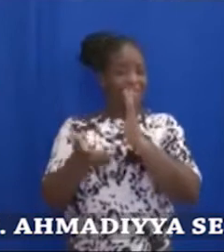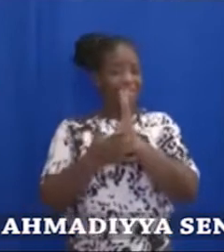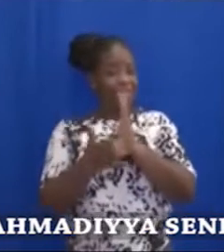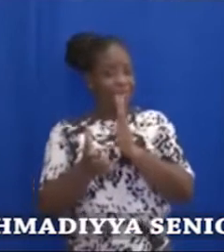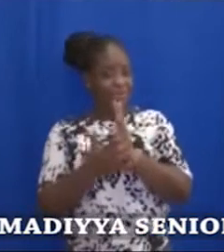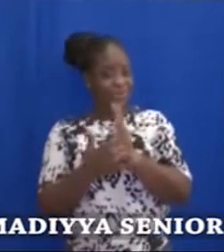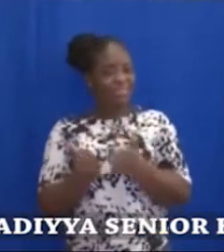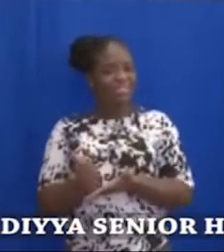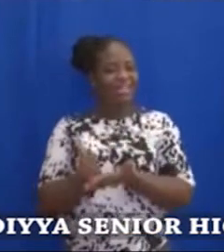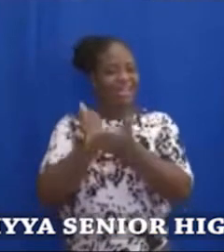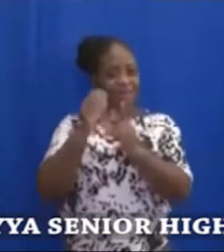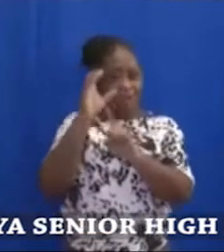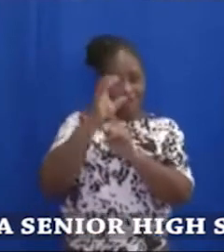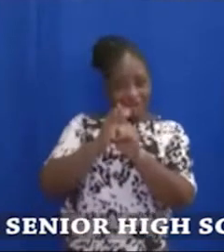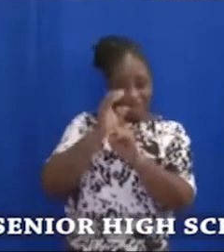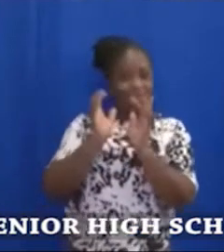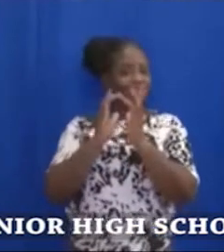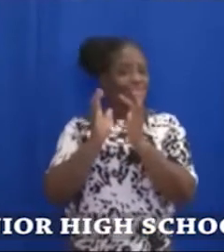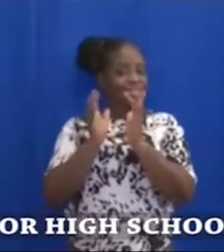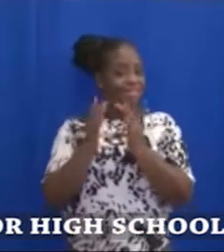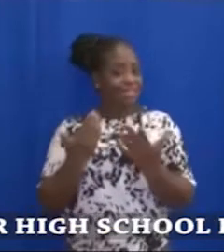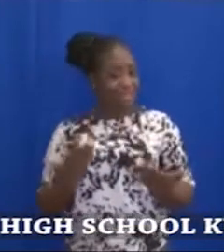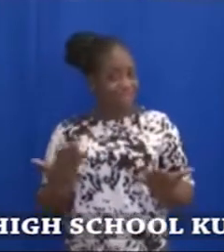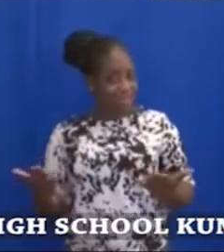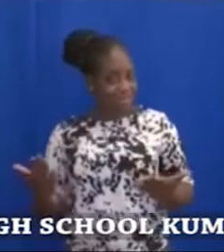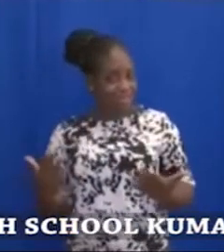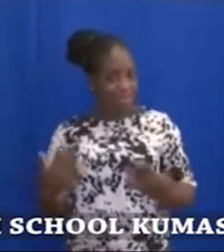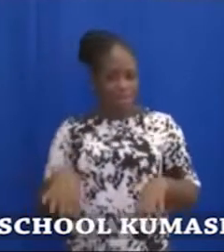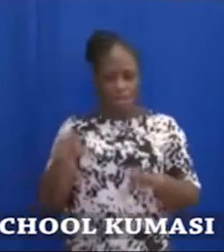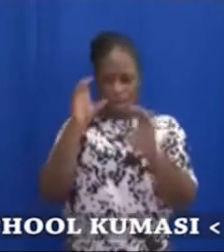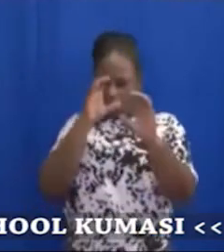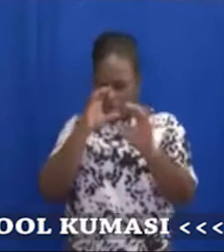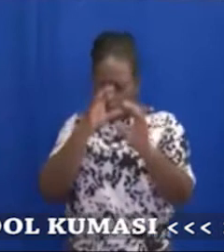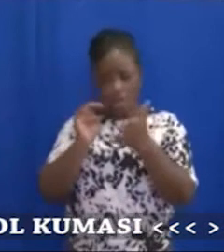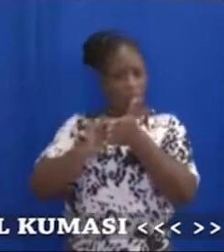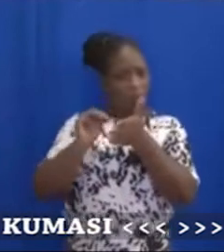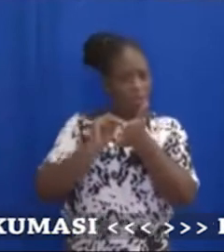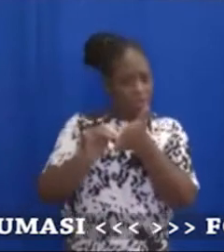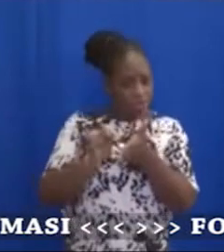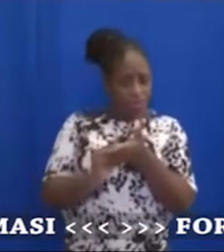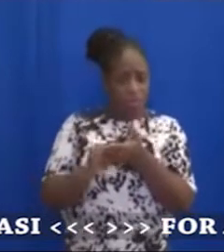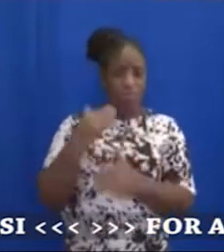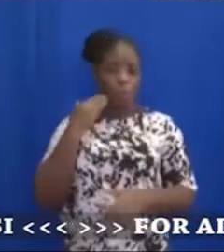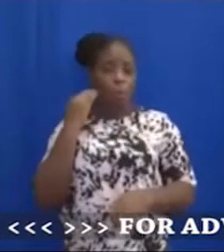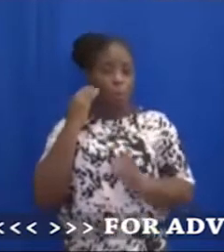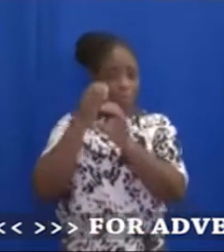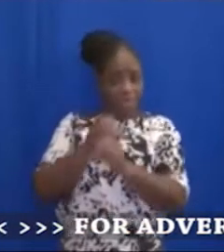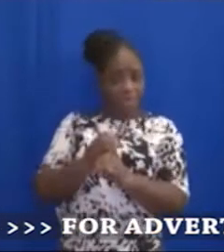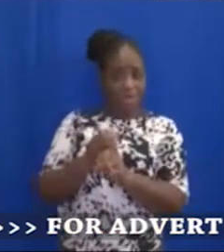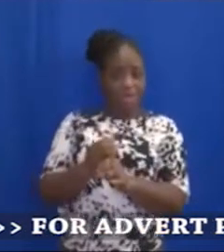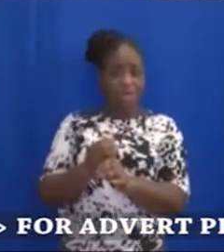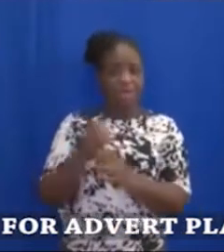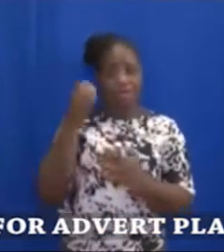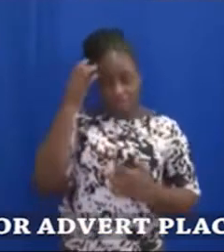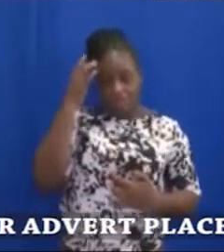efforts, as well as the supervision and monitoring of home care cases. With the imposition